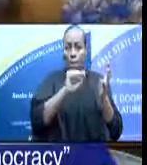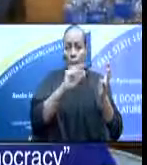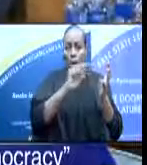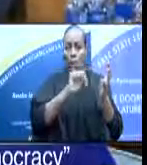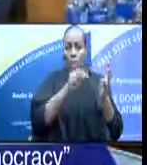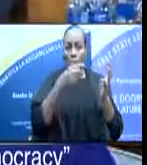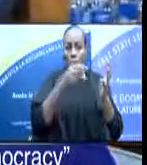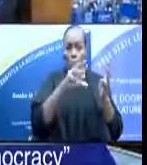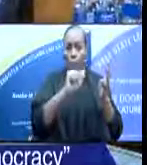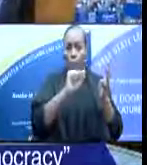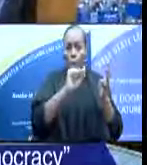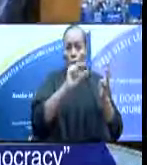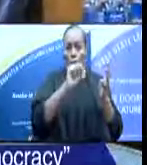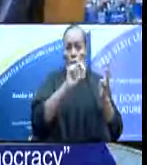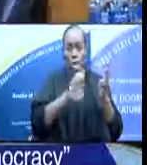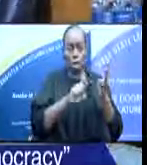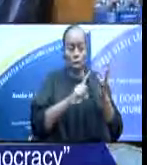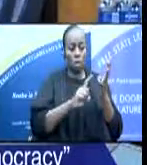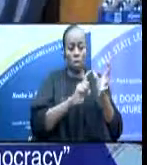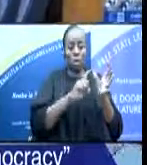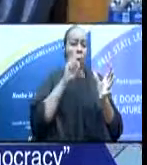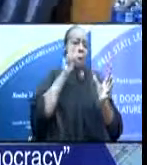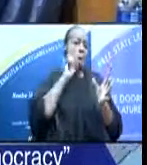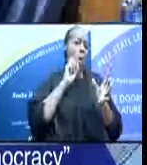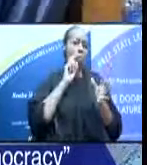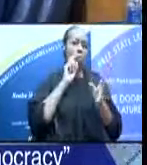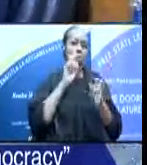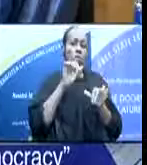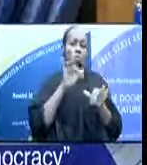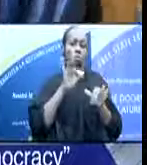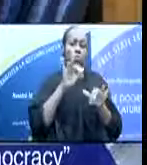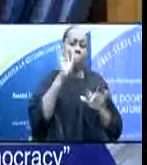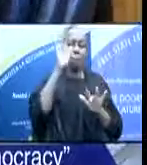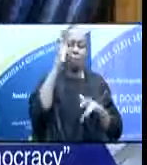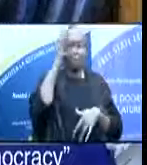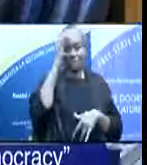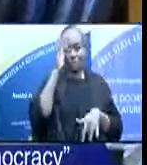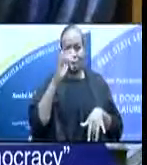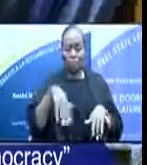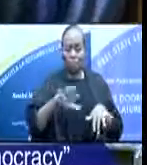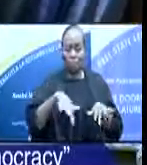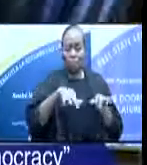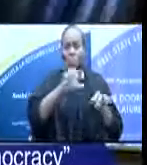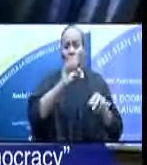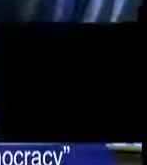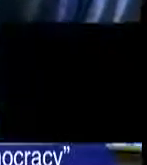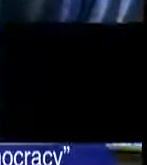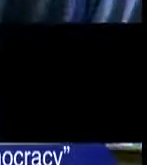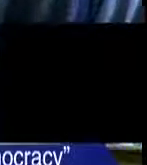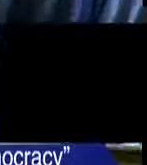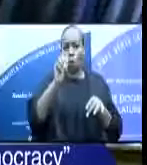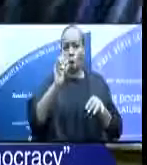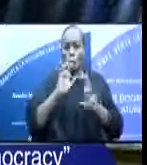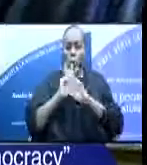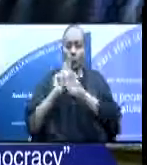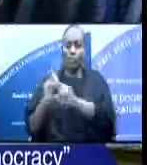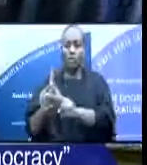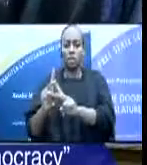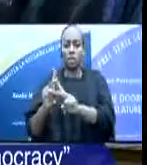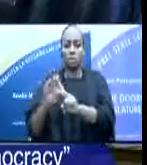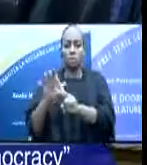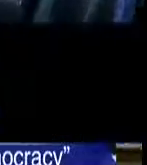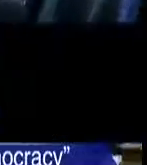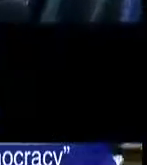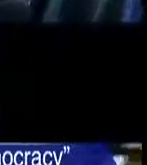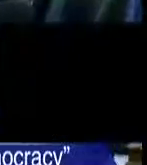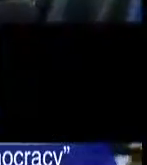Rest Old Age Home, a mod home for the aged in Paris. In Sasolburg we visited ons Gryse Jeug